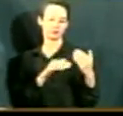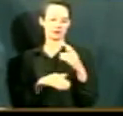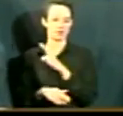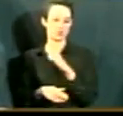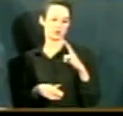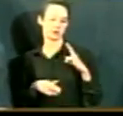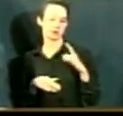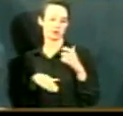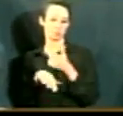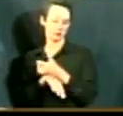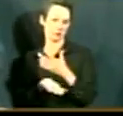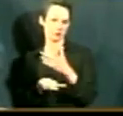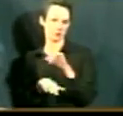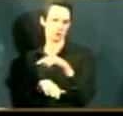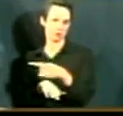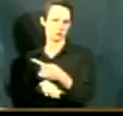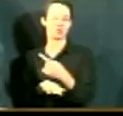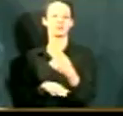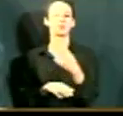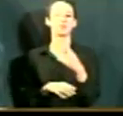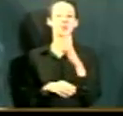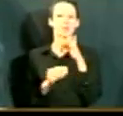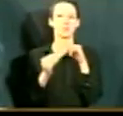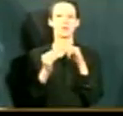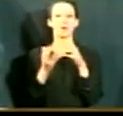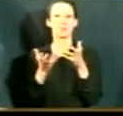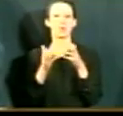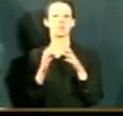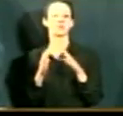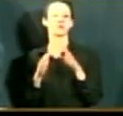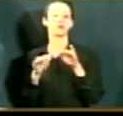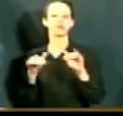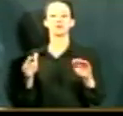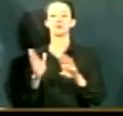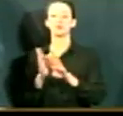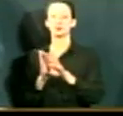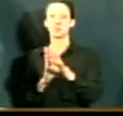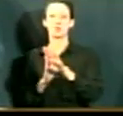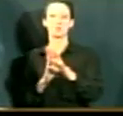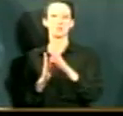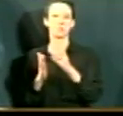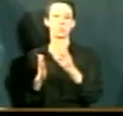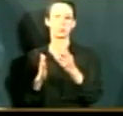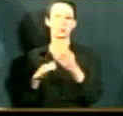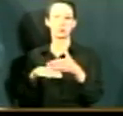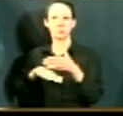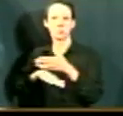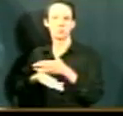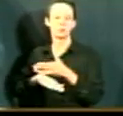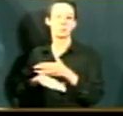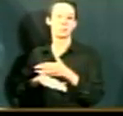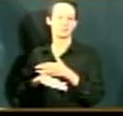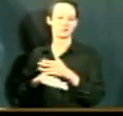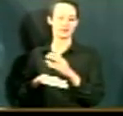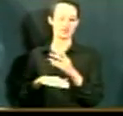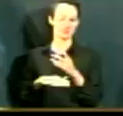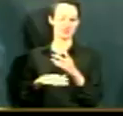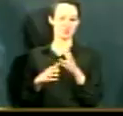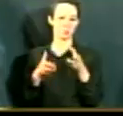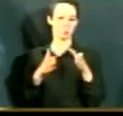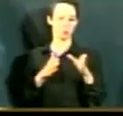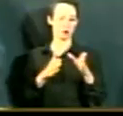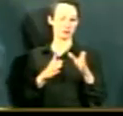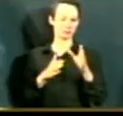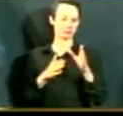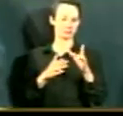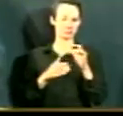talk a lot about we want to grow our kids, and there are ways to do that are not developmentally inappropriate.